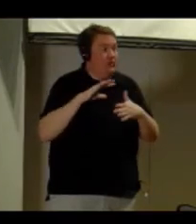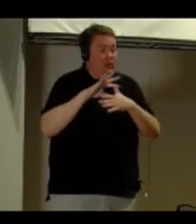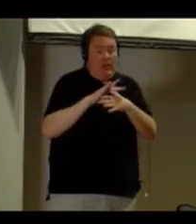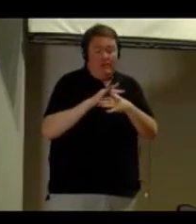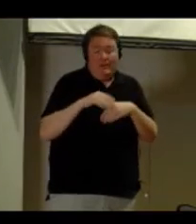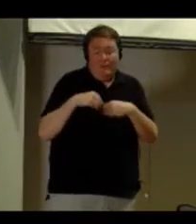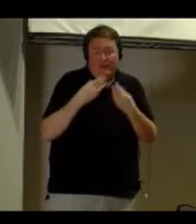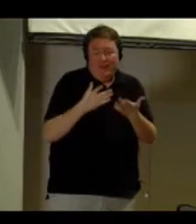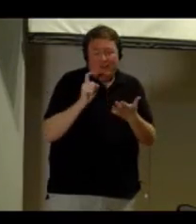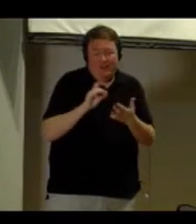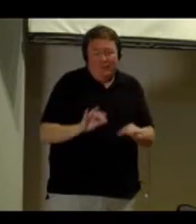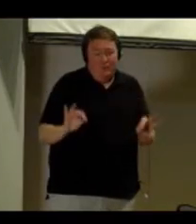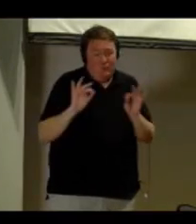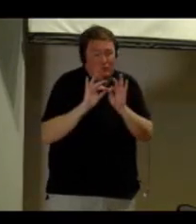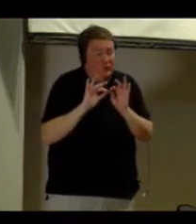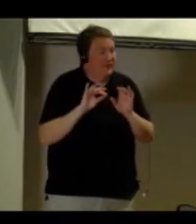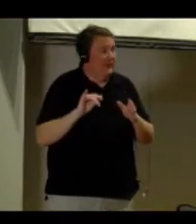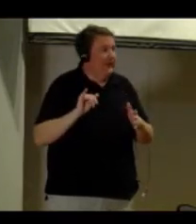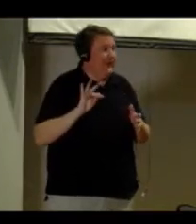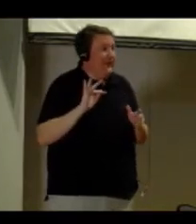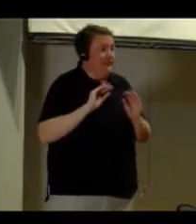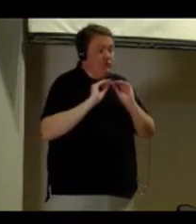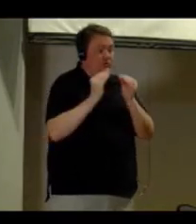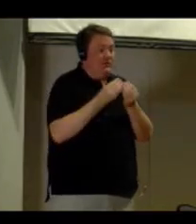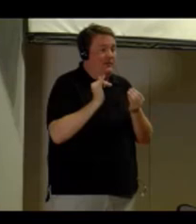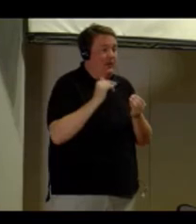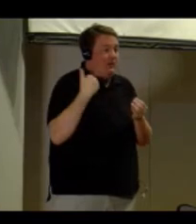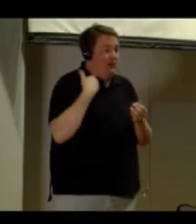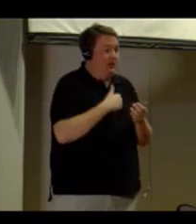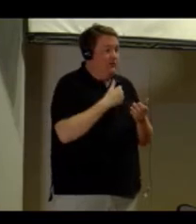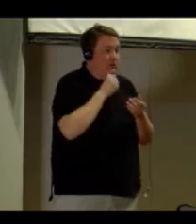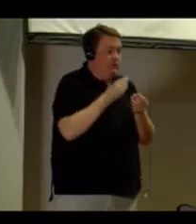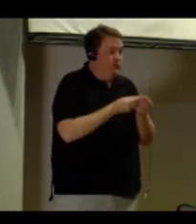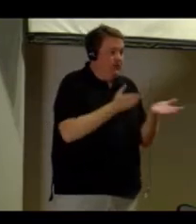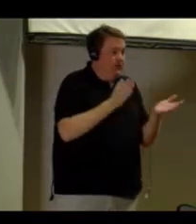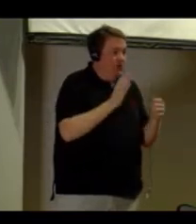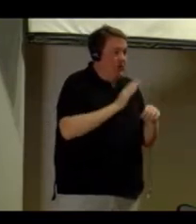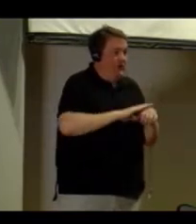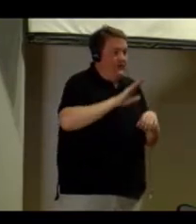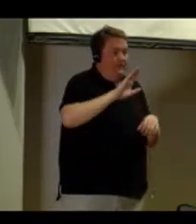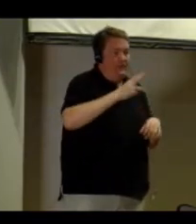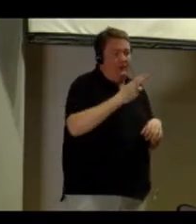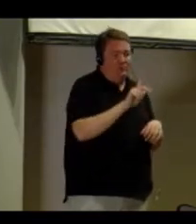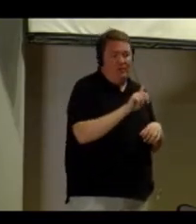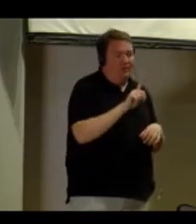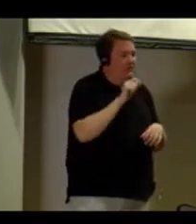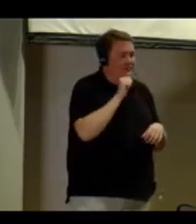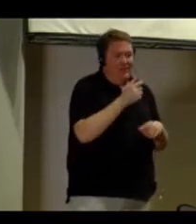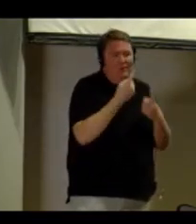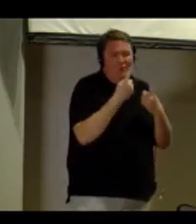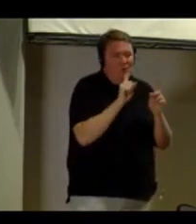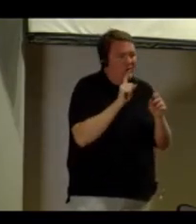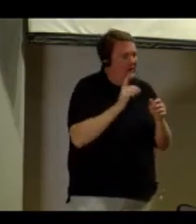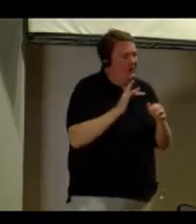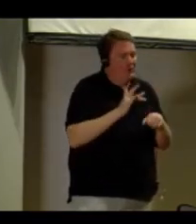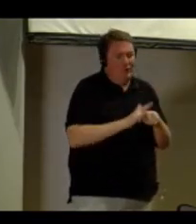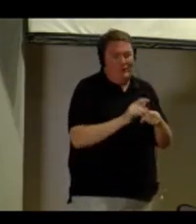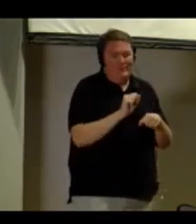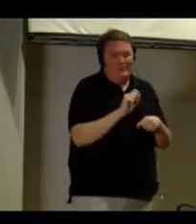organizations like us don't want to put our content on BHL, it's not going to work at that early stage